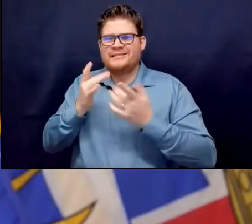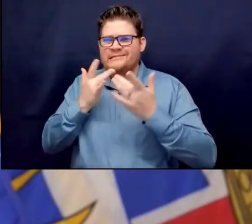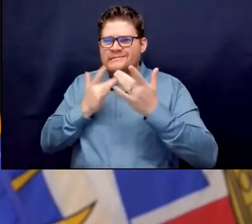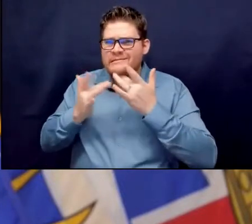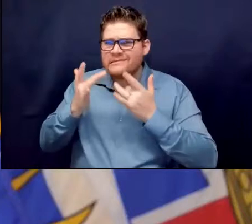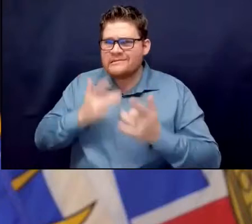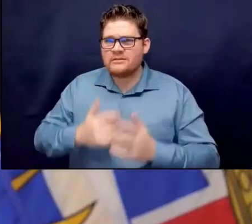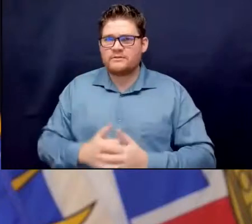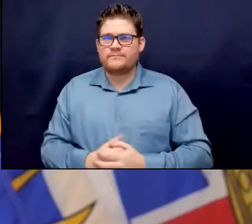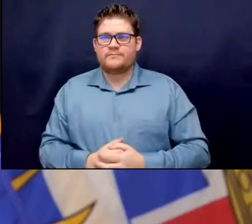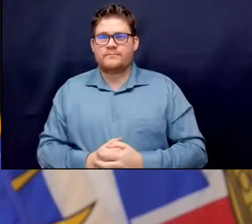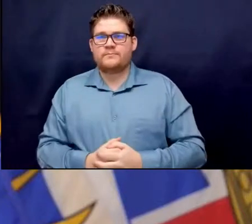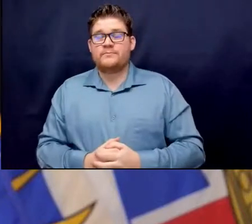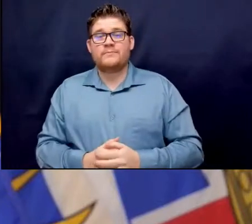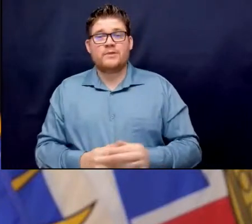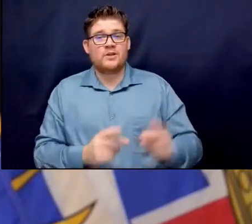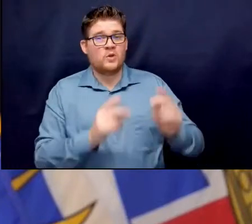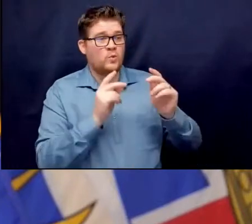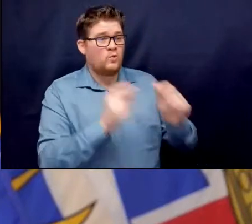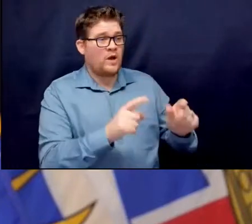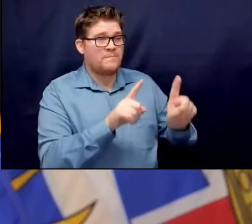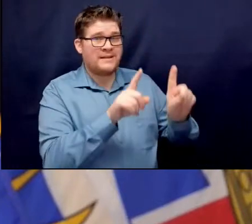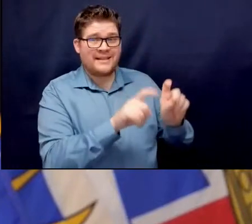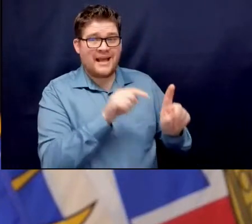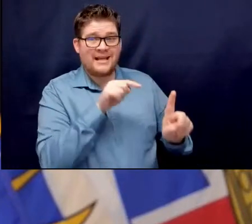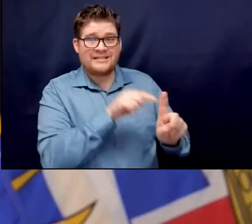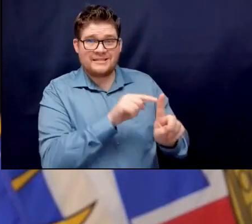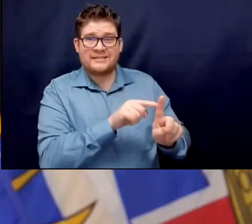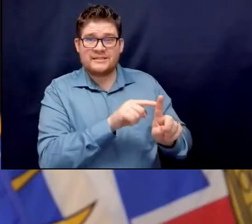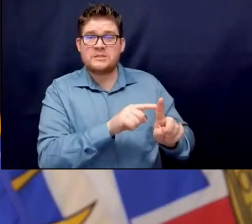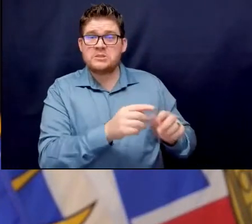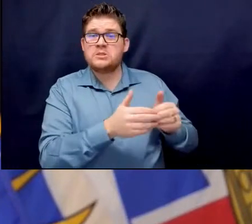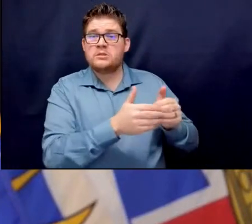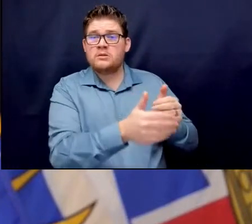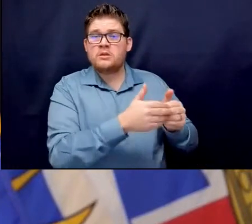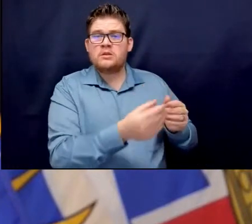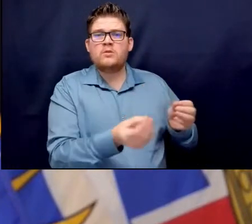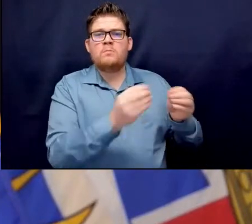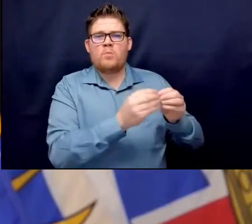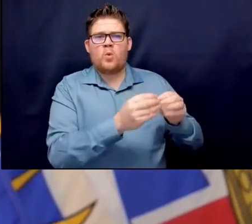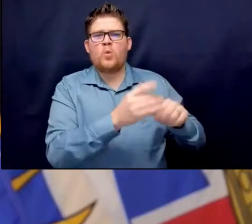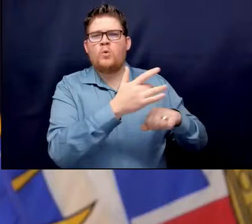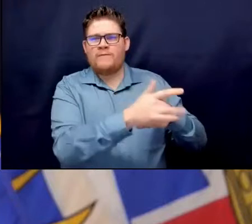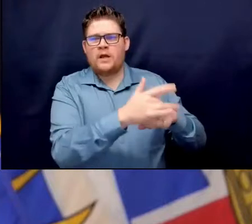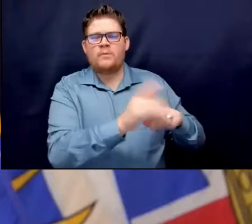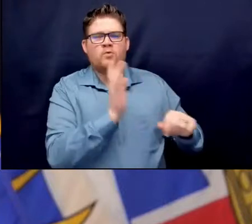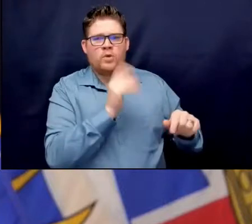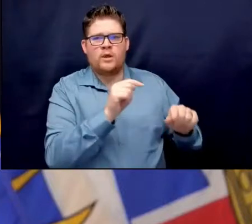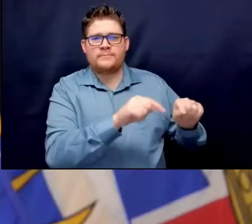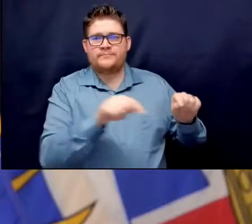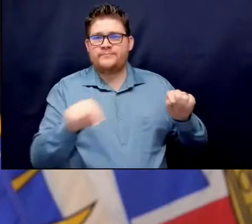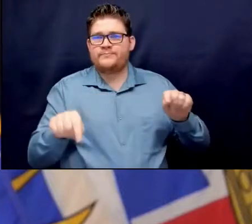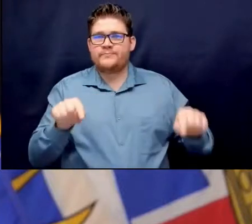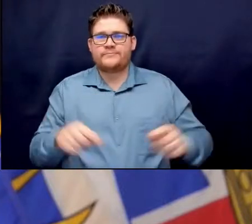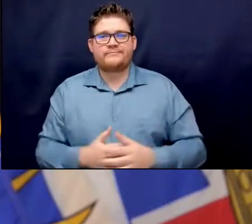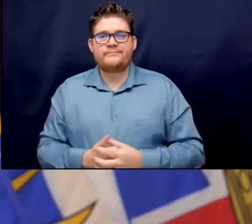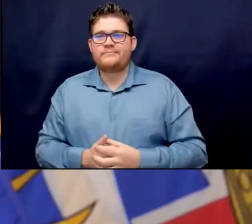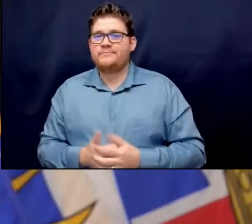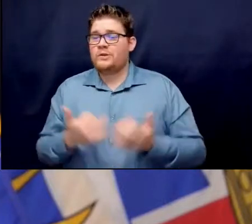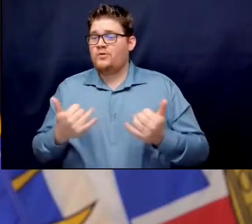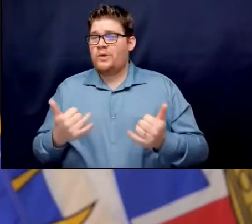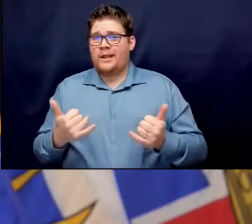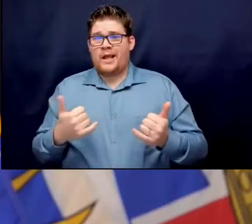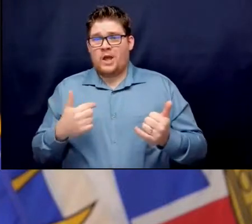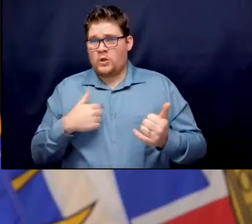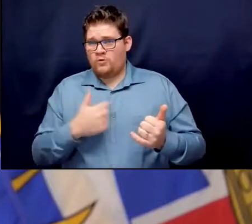which will be more available. So those are all challenging things that we'll have to work through. And we're not alone in that. This is happening everywhere.